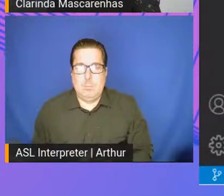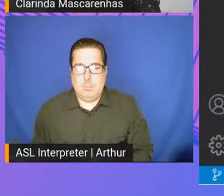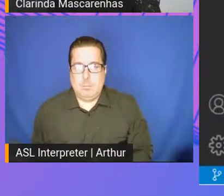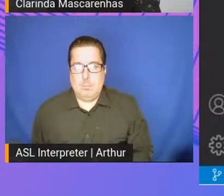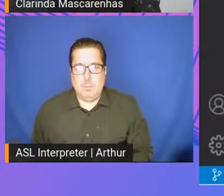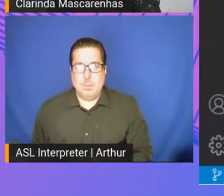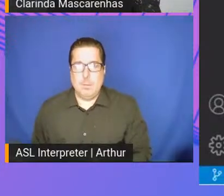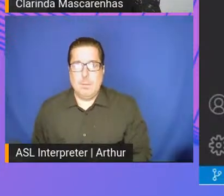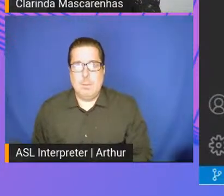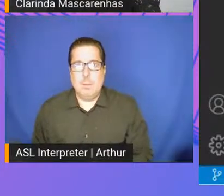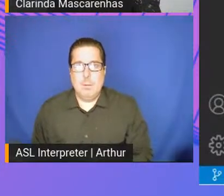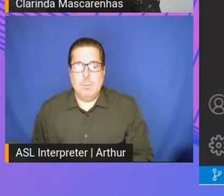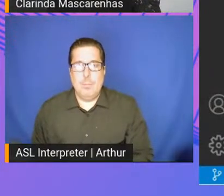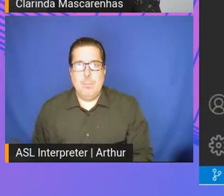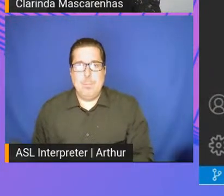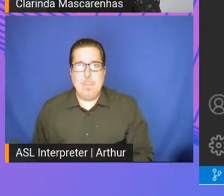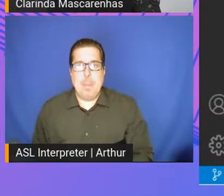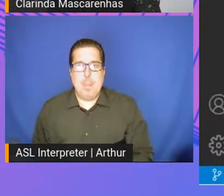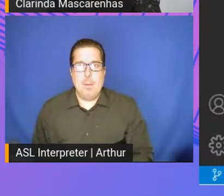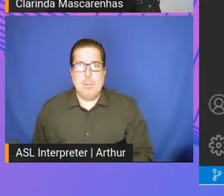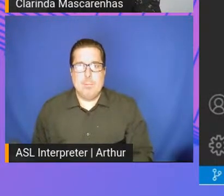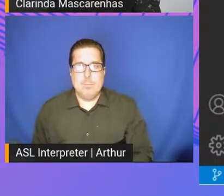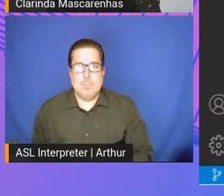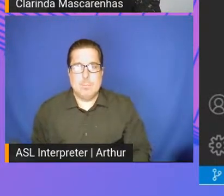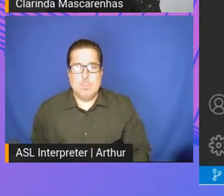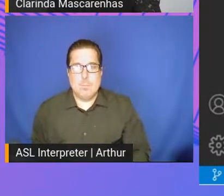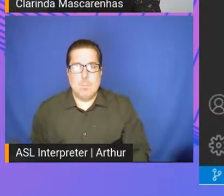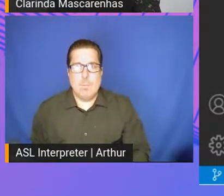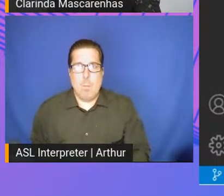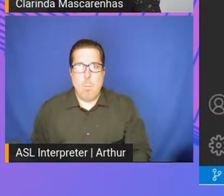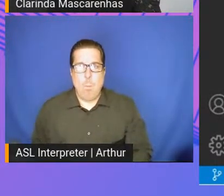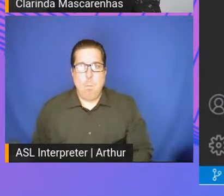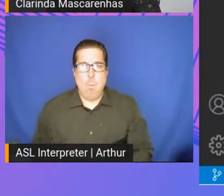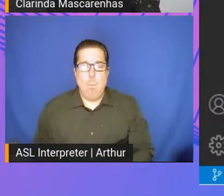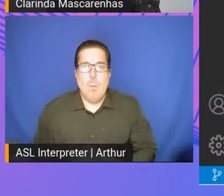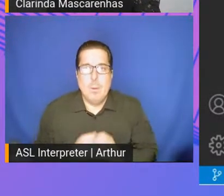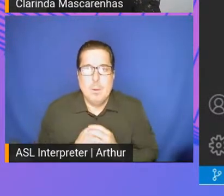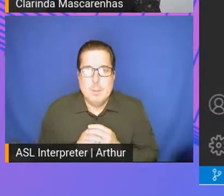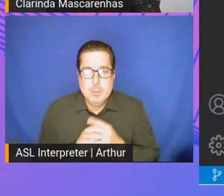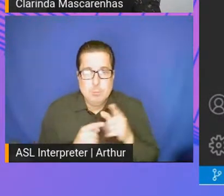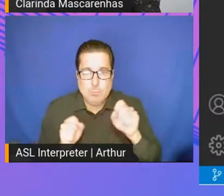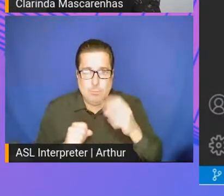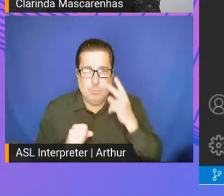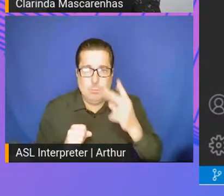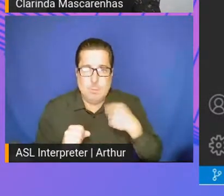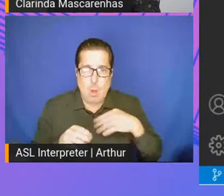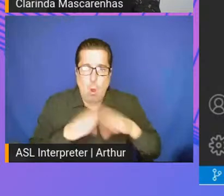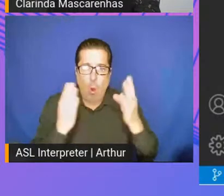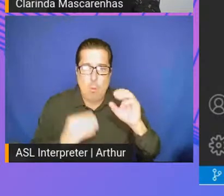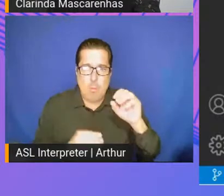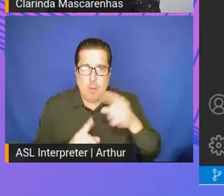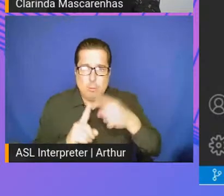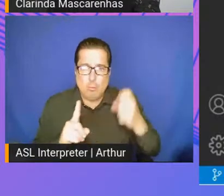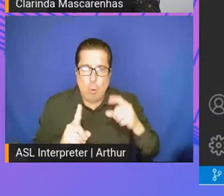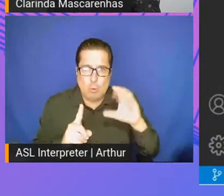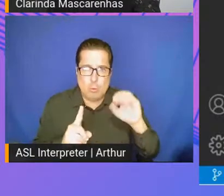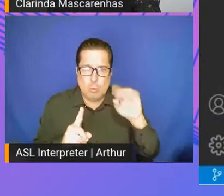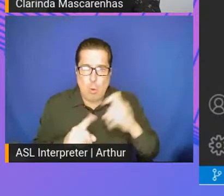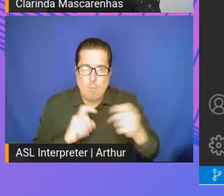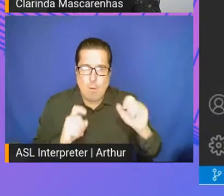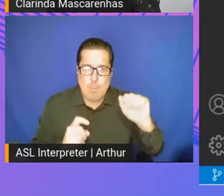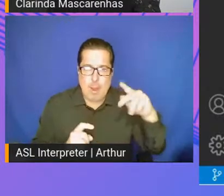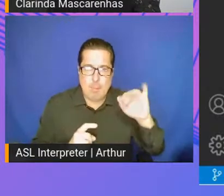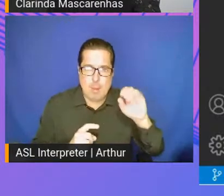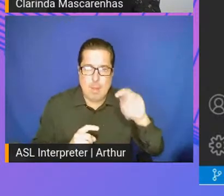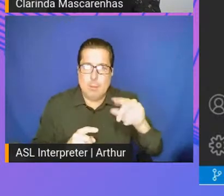Here we go. So as you can see, I opened the source code of the application. Basically, it contains the